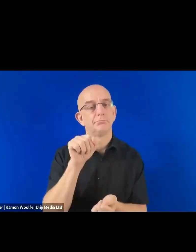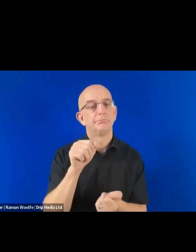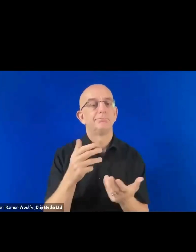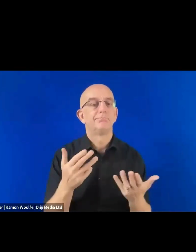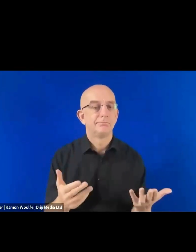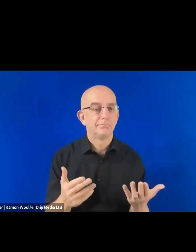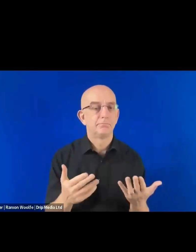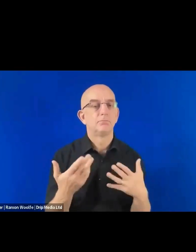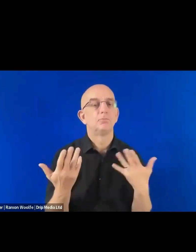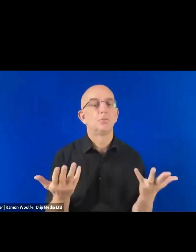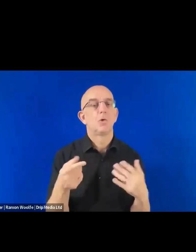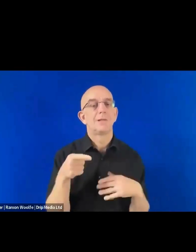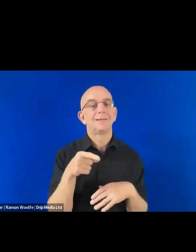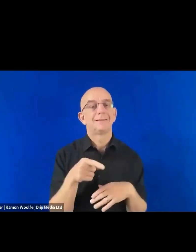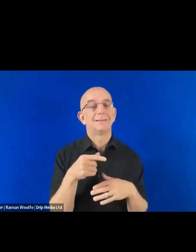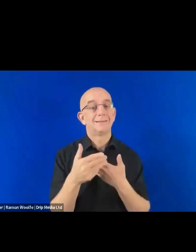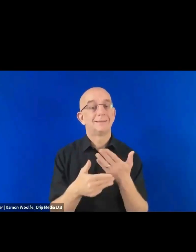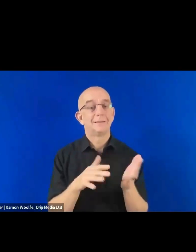speaker. And now